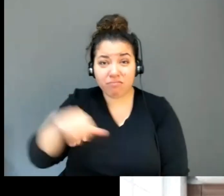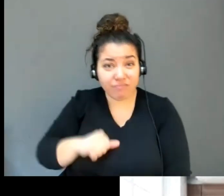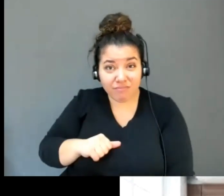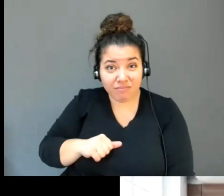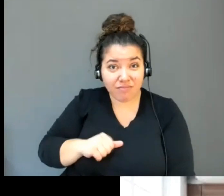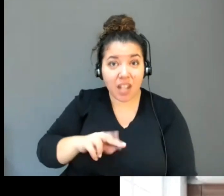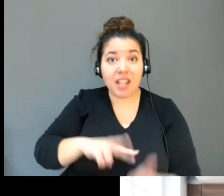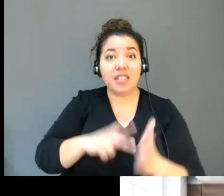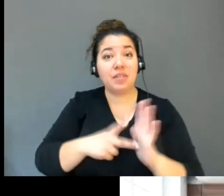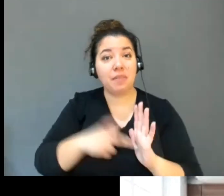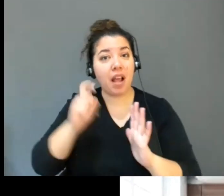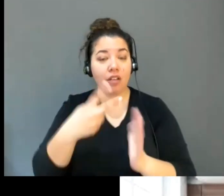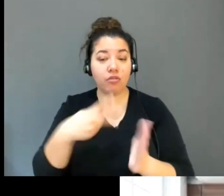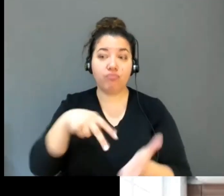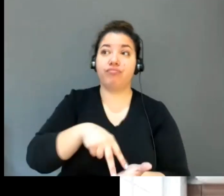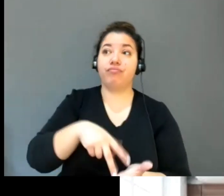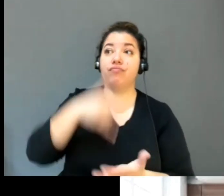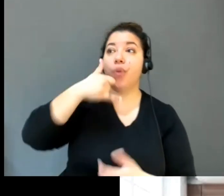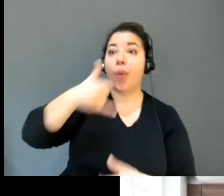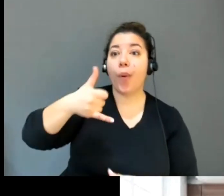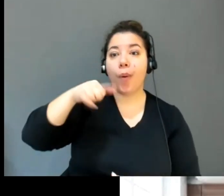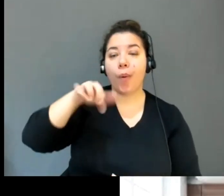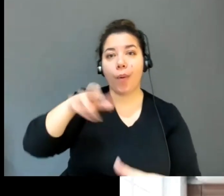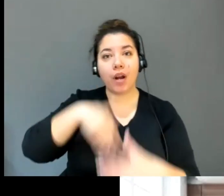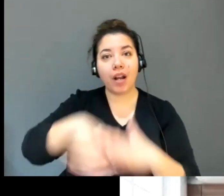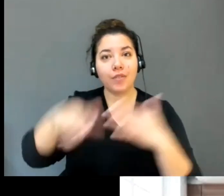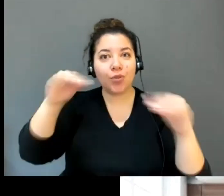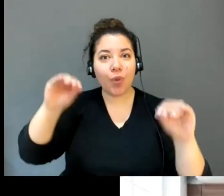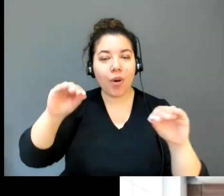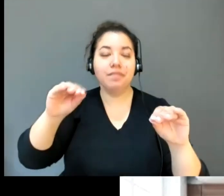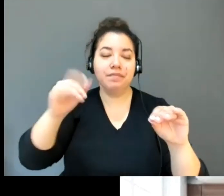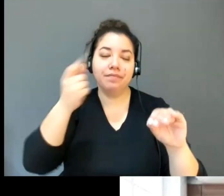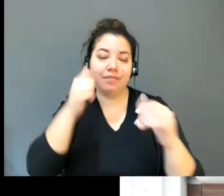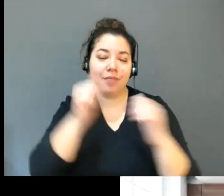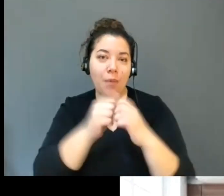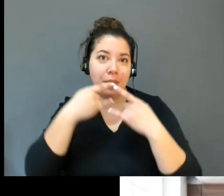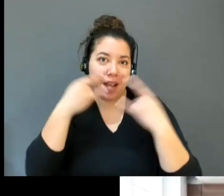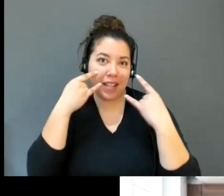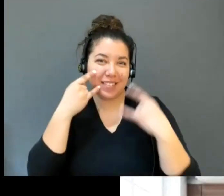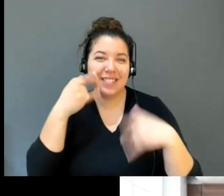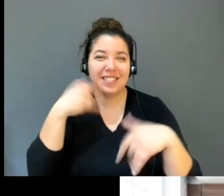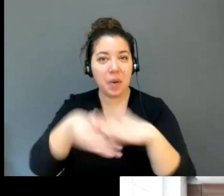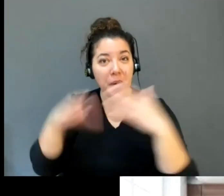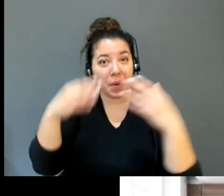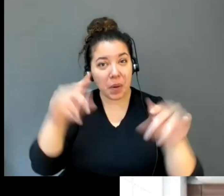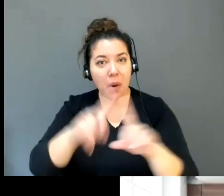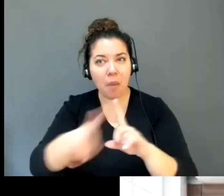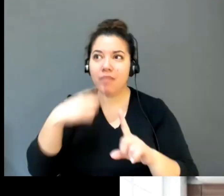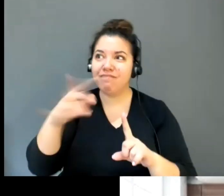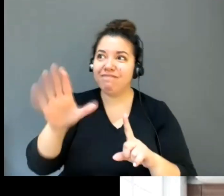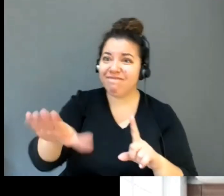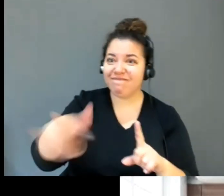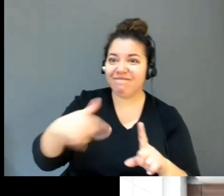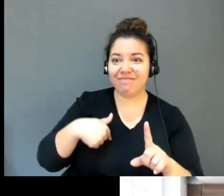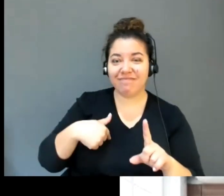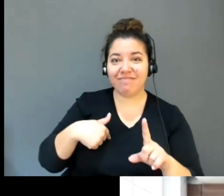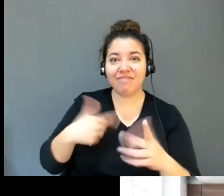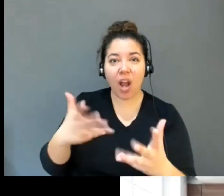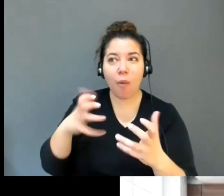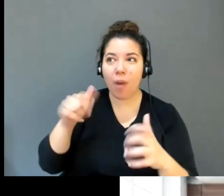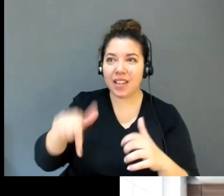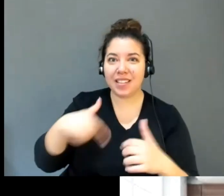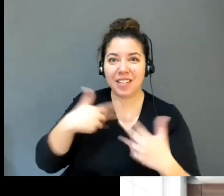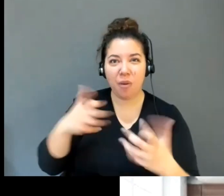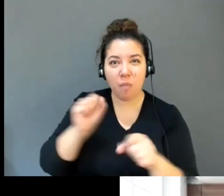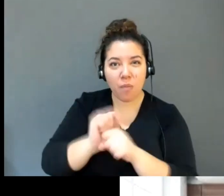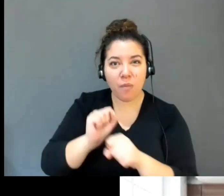on the phone, or walking into the store with a mask on right now. But you can do this. It's in your control,